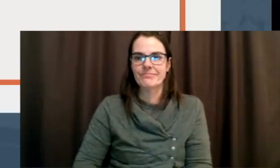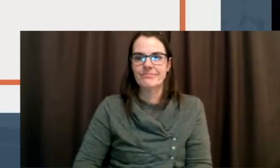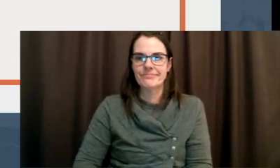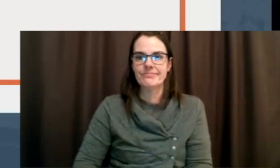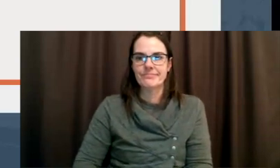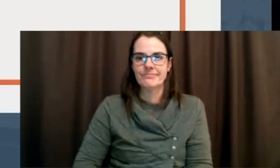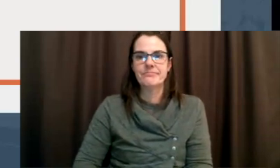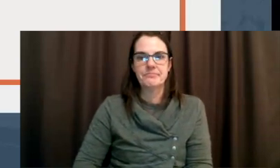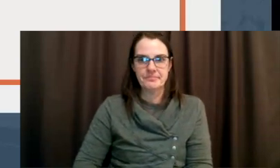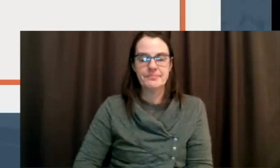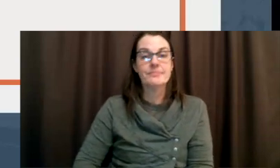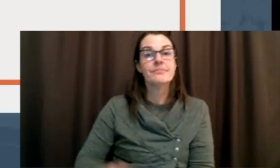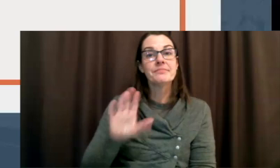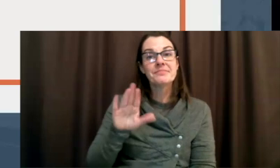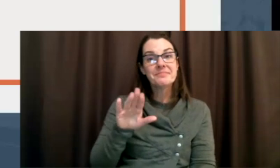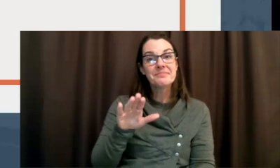So it's worth remembering,